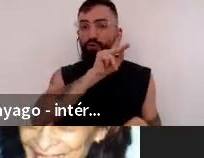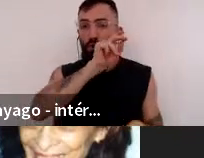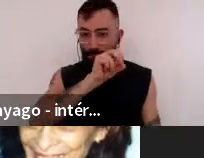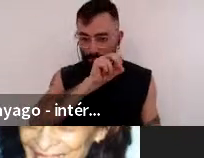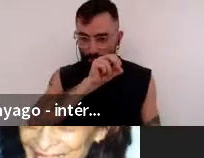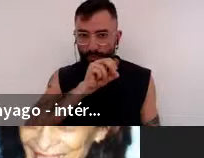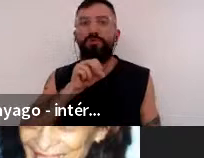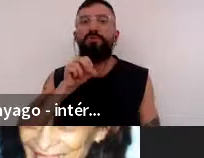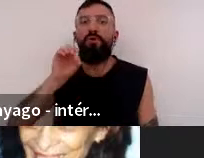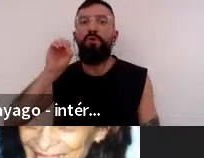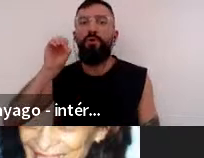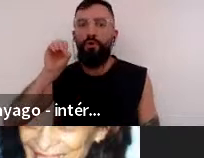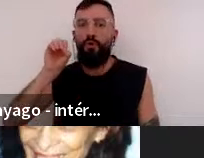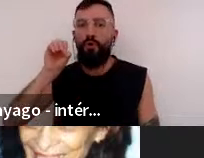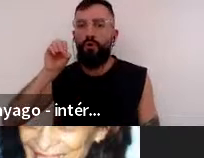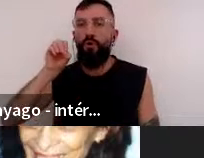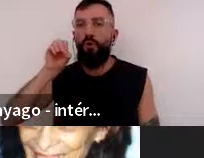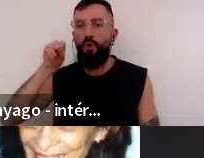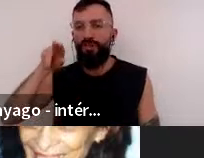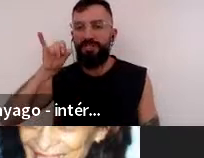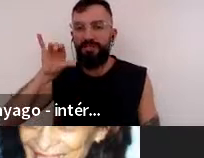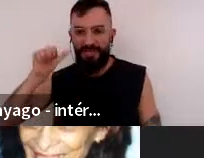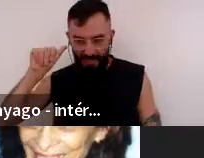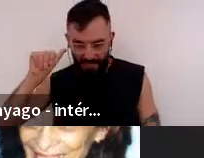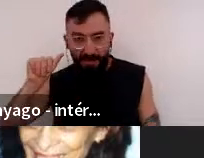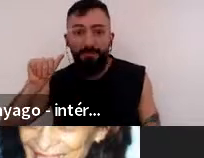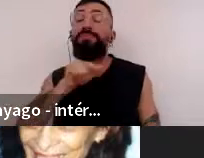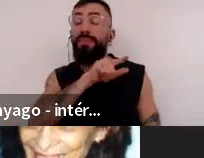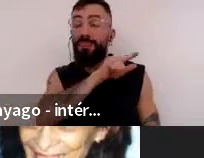name. So as Professor Dick